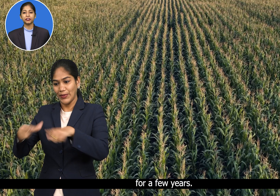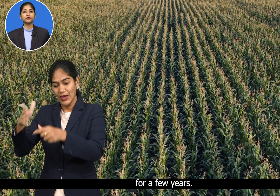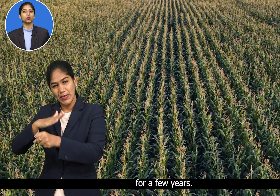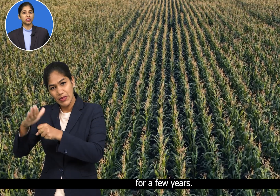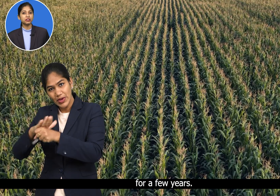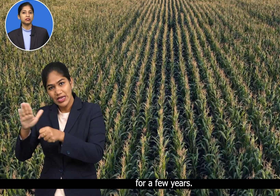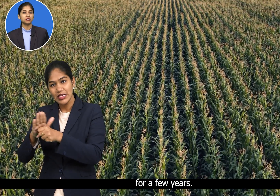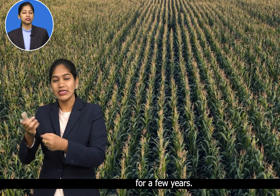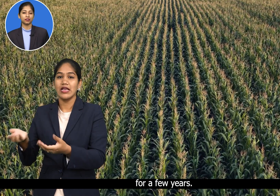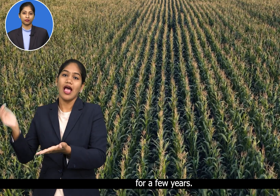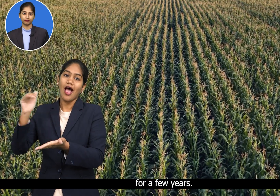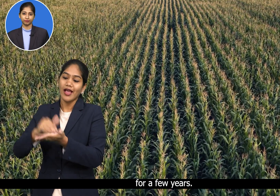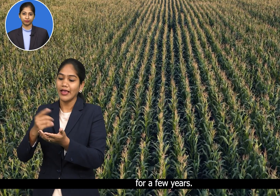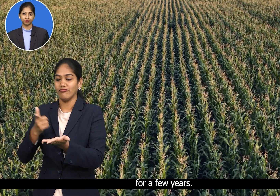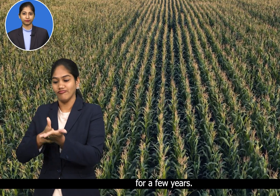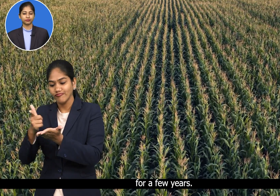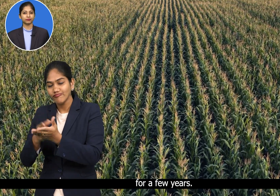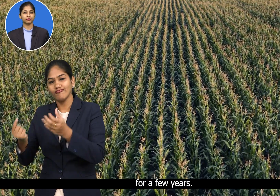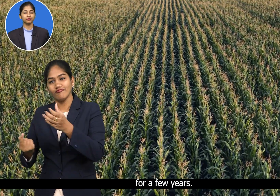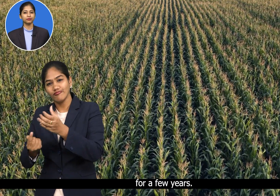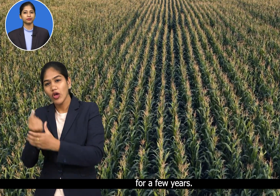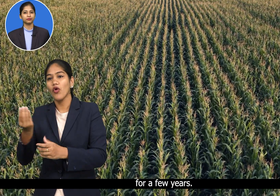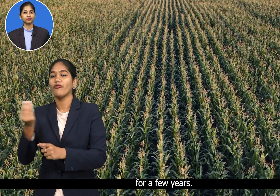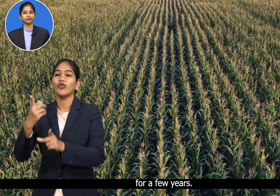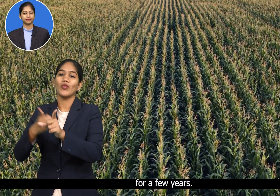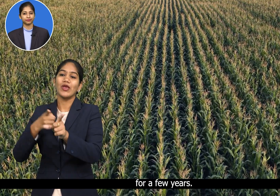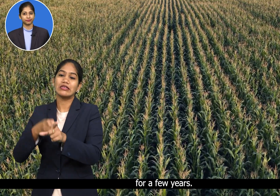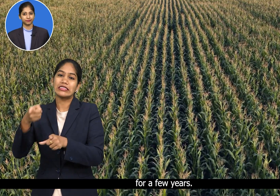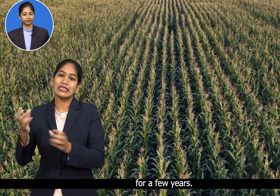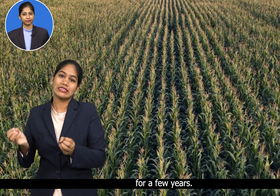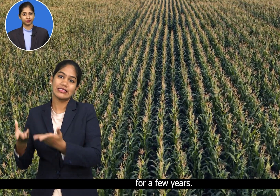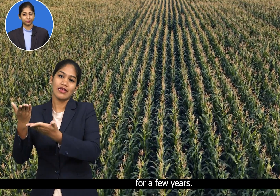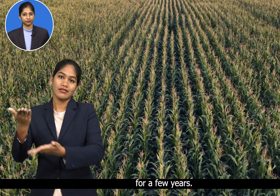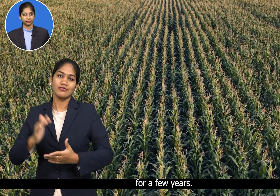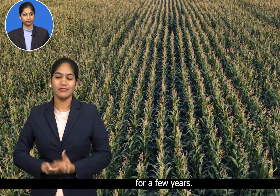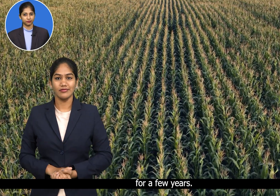for a few years.